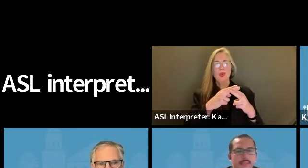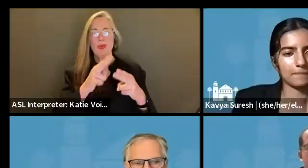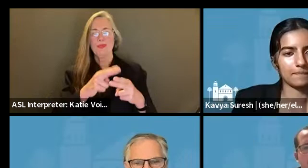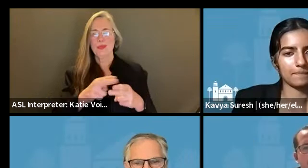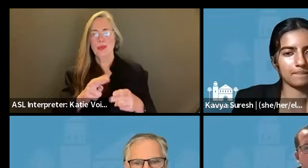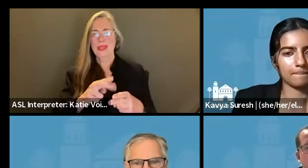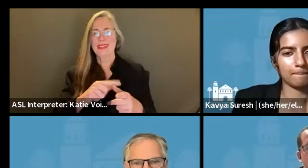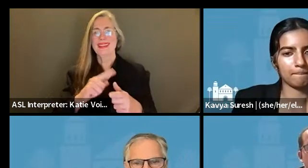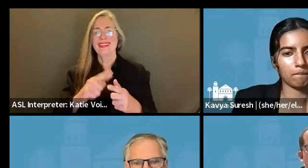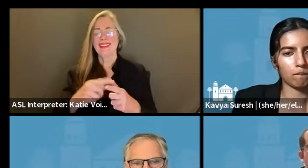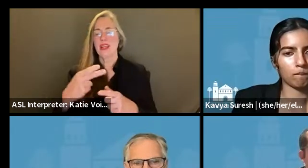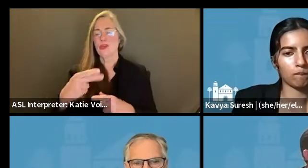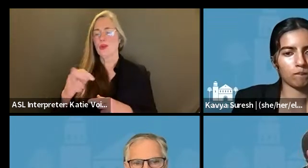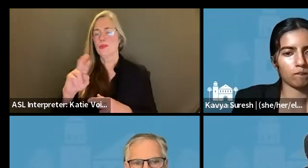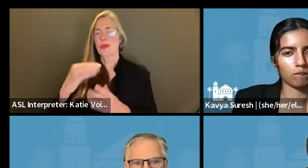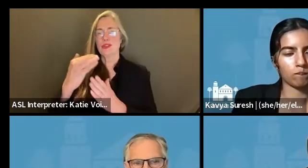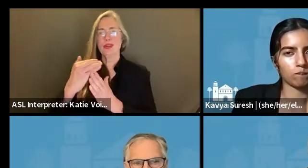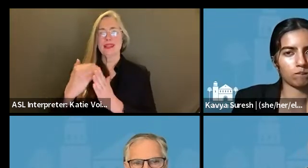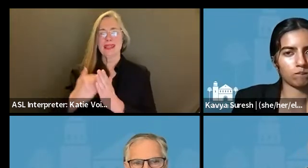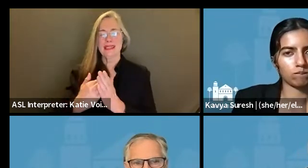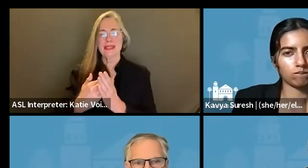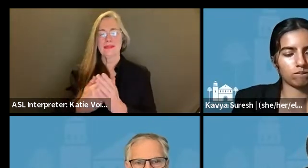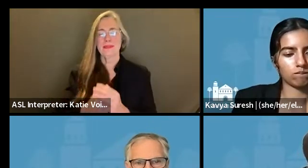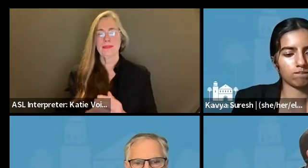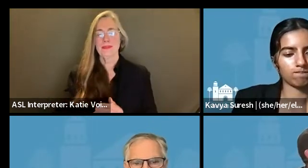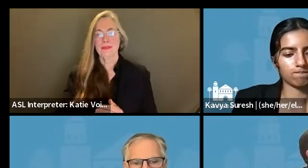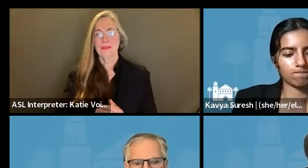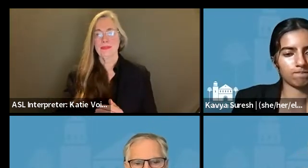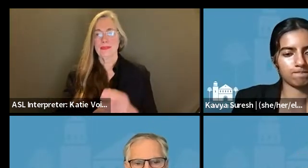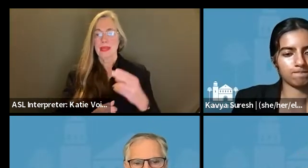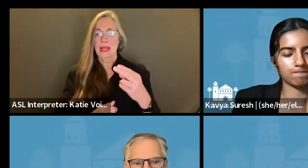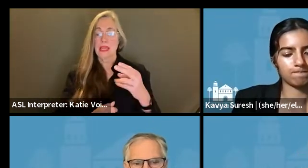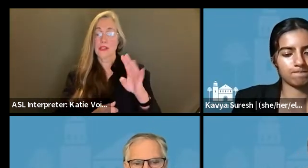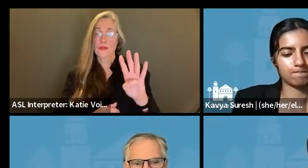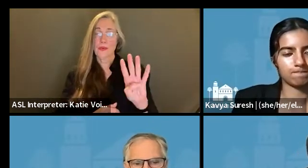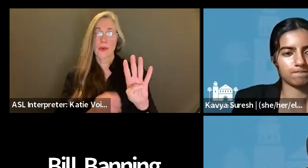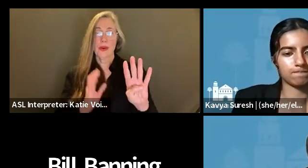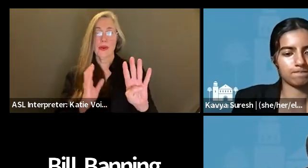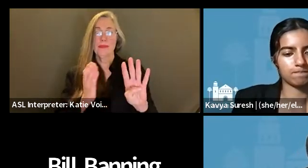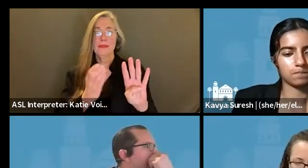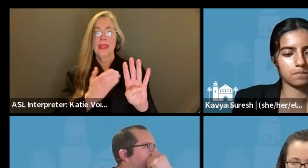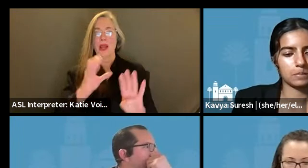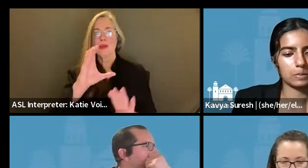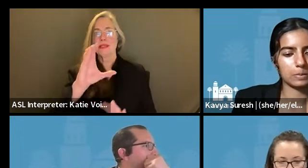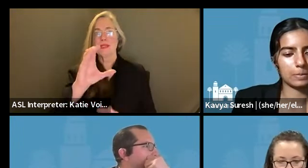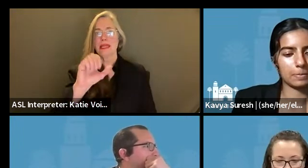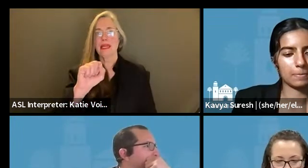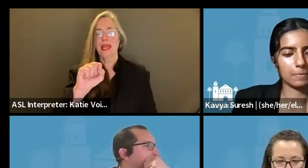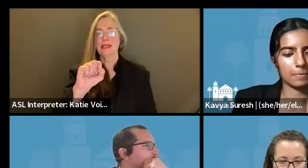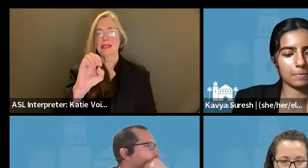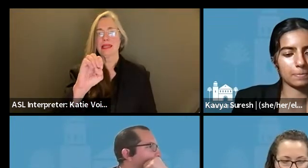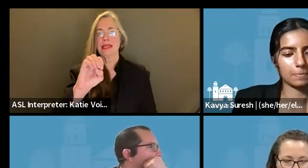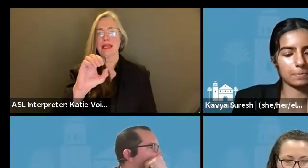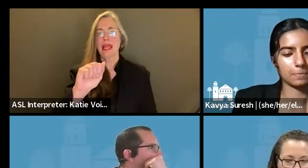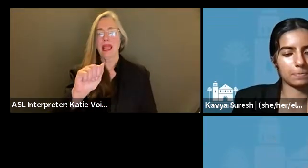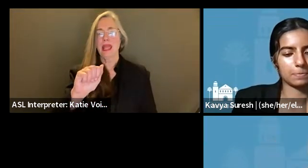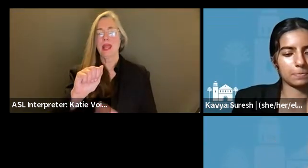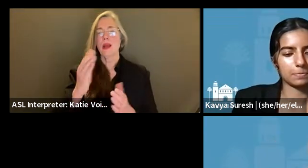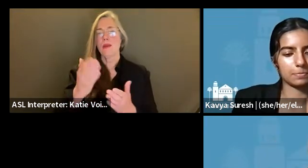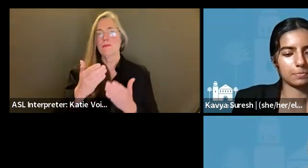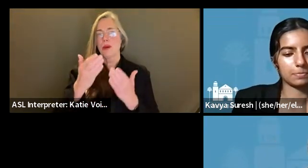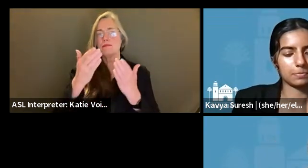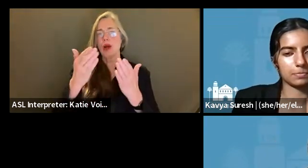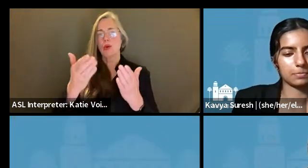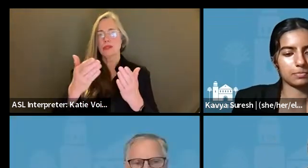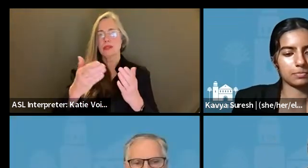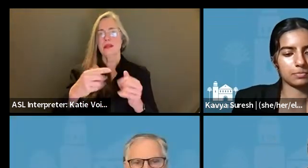the human resources list. This one is item H4, which is our CSEA's initial proposals for reopening